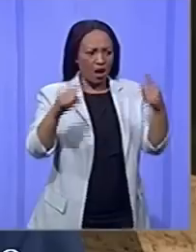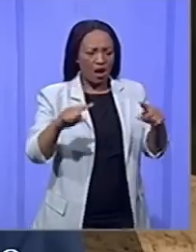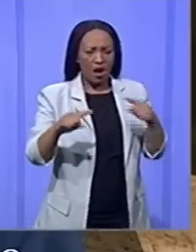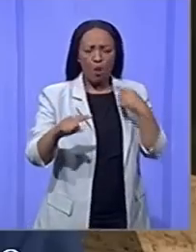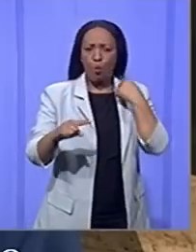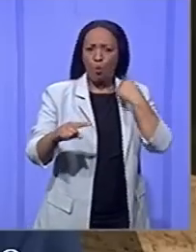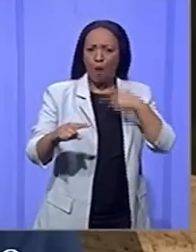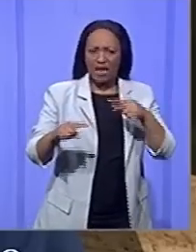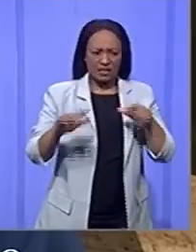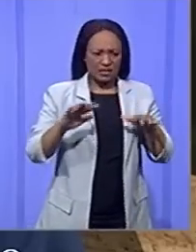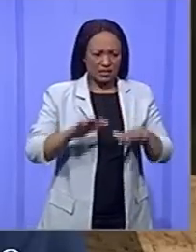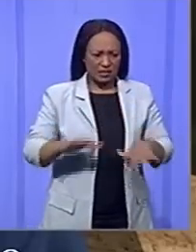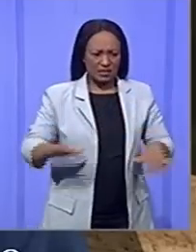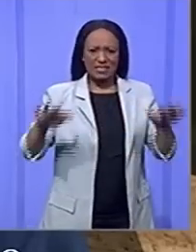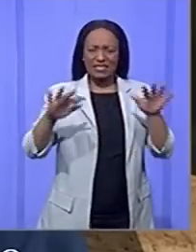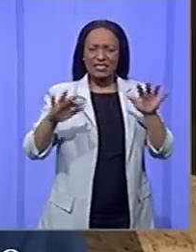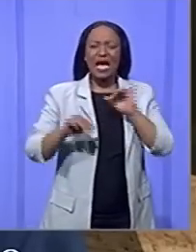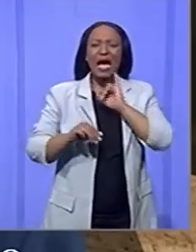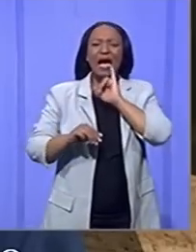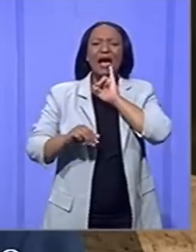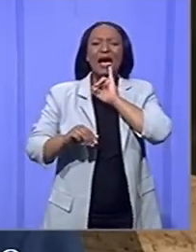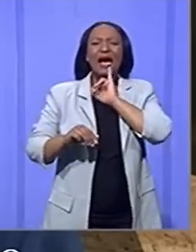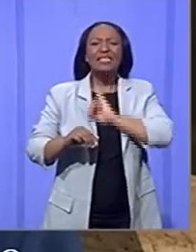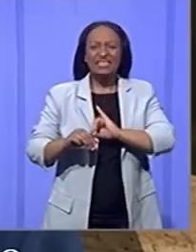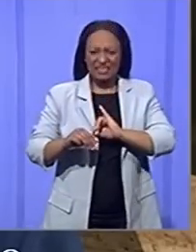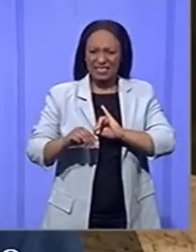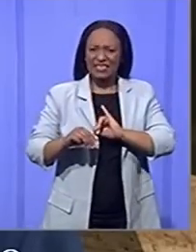Na tšhemo ya le tšhou ka ice.